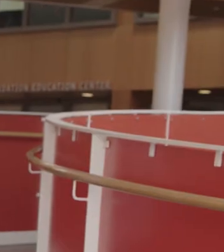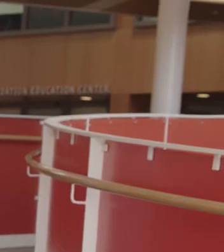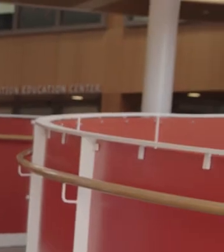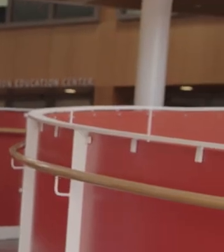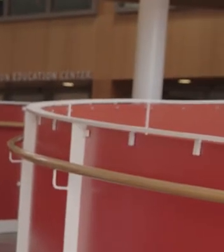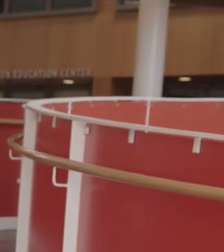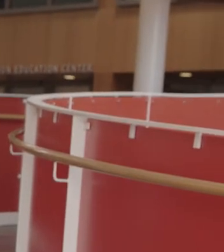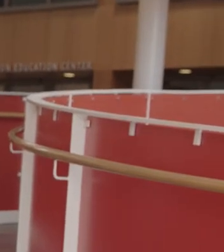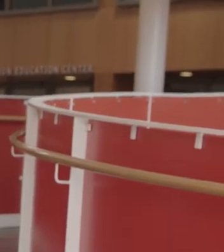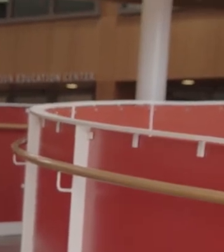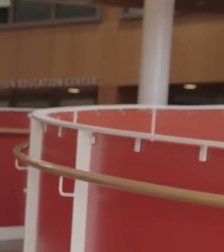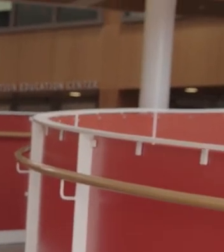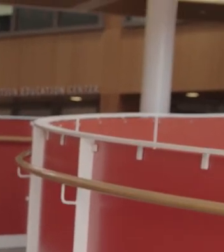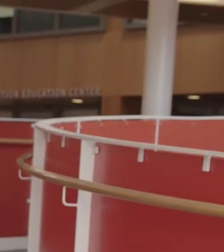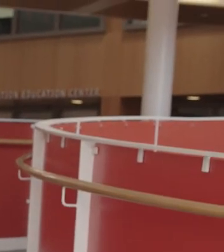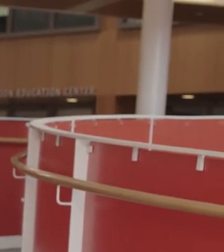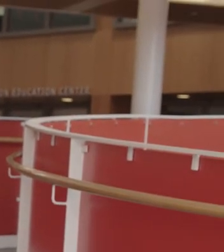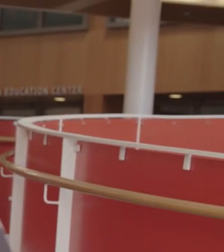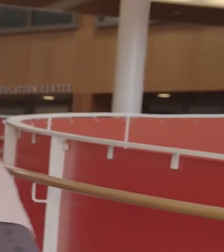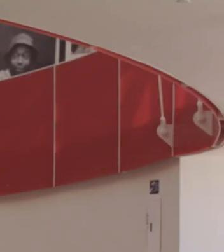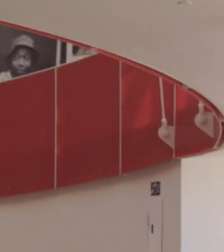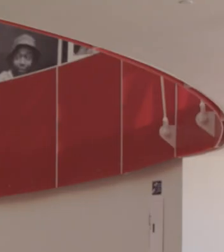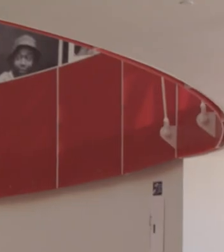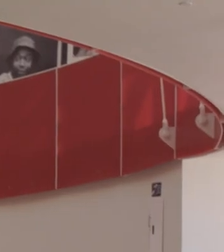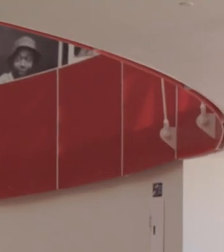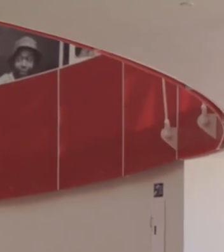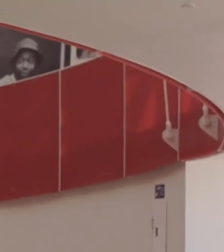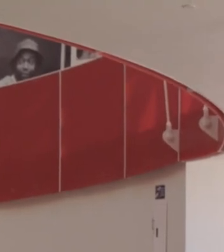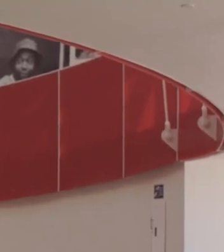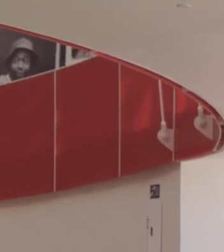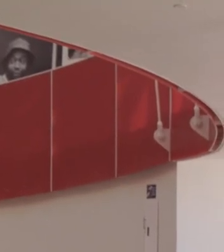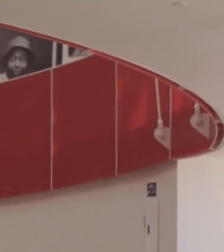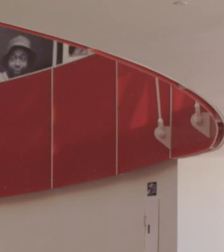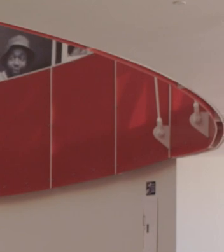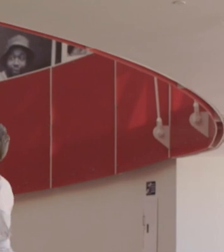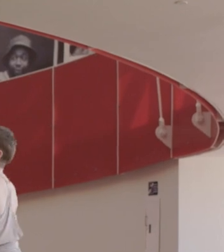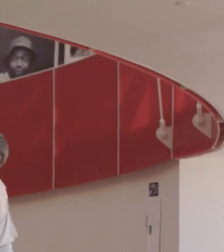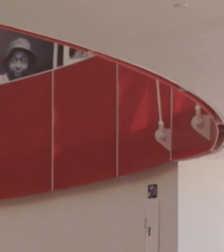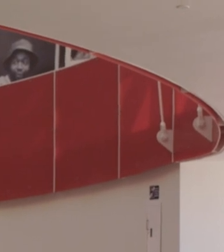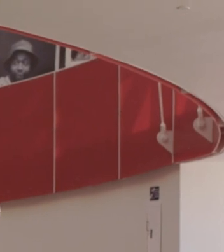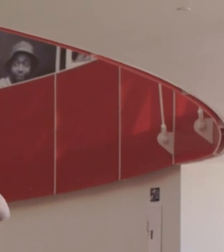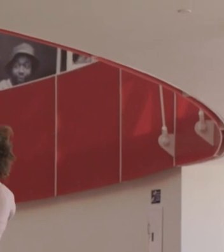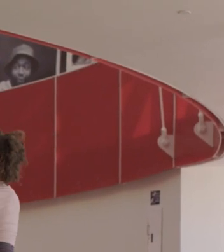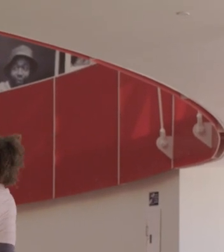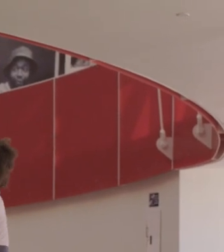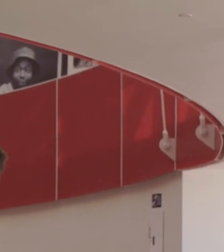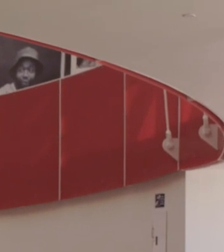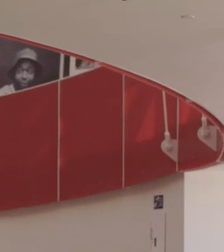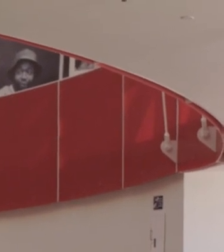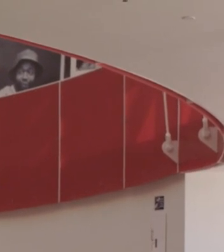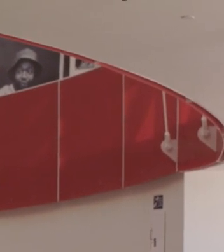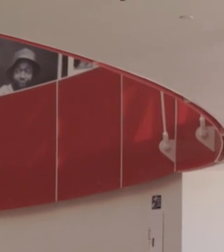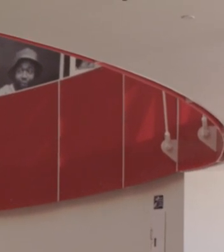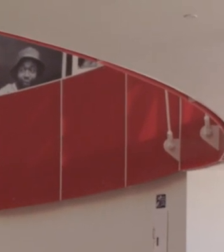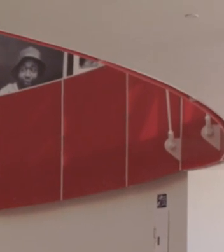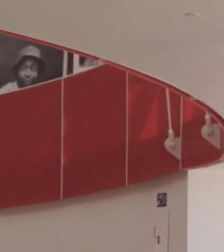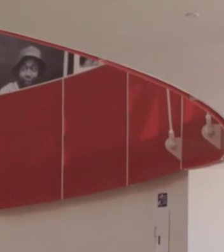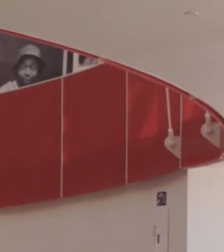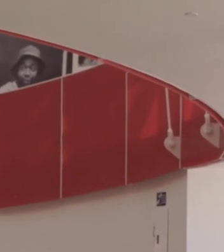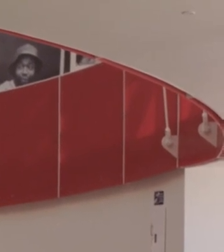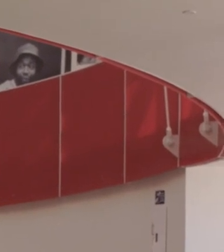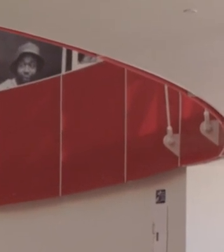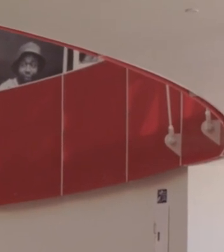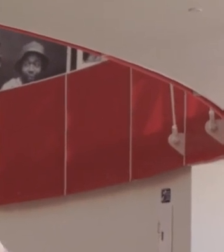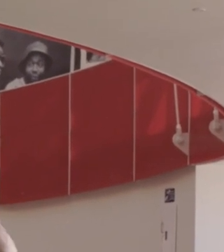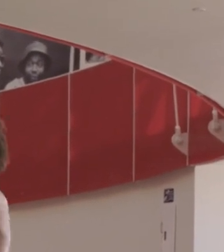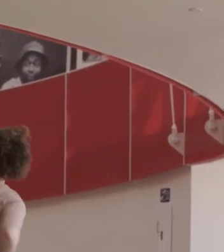In line, Alice and Laurel start back up the ramp, then release and slide downwards and twist. They face each other and hold hands in a